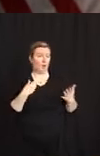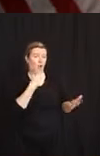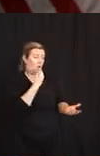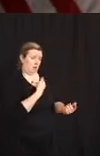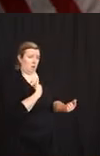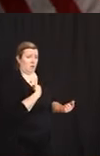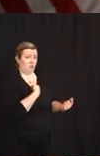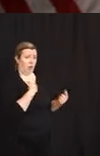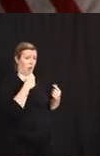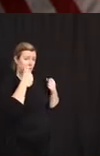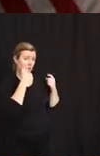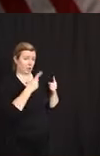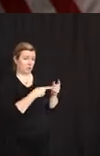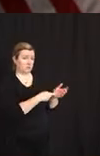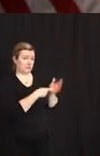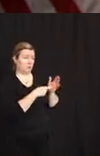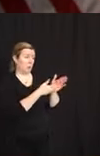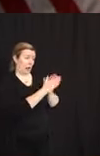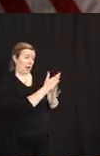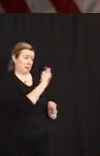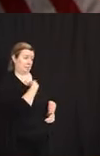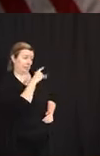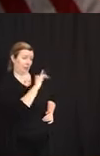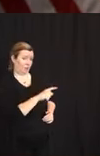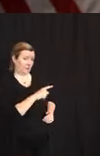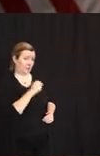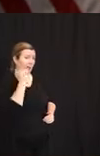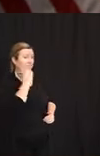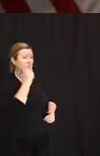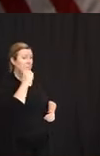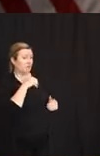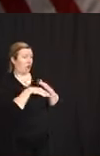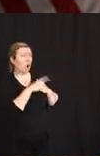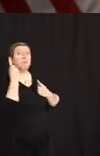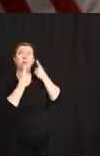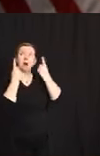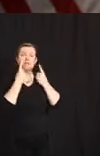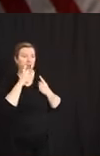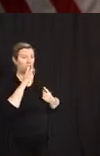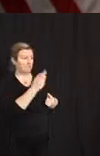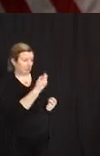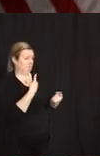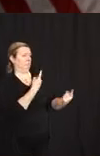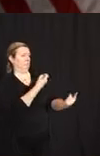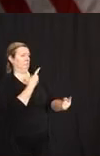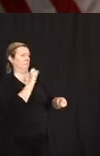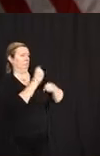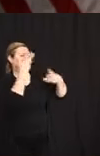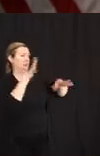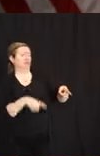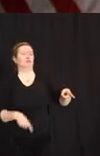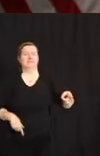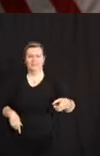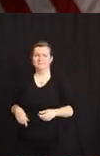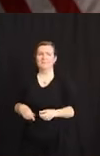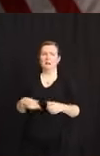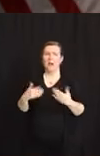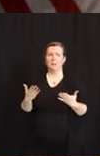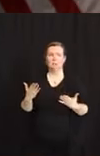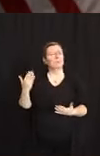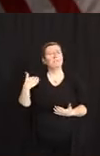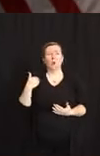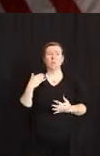was wondering every day I walked in, or I was wondering, where's Mulshine? When I said above above my pay grade, I didn't mean that we were